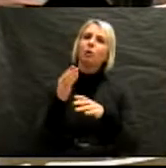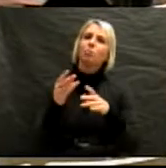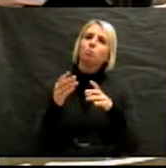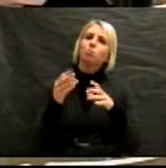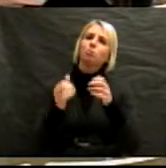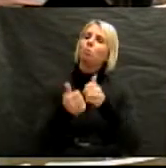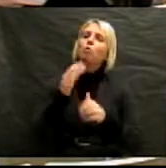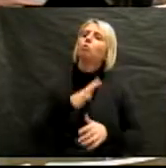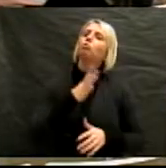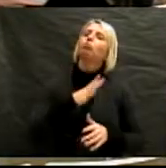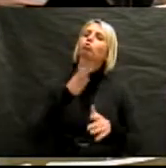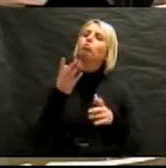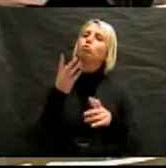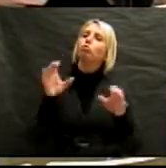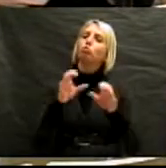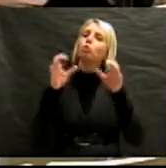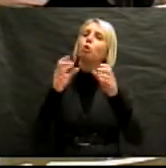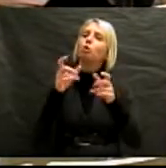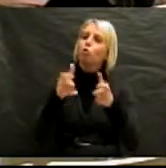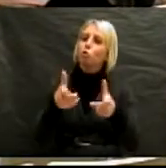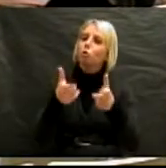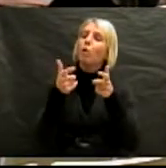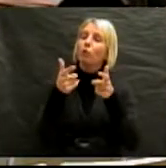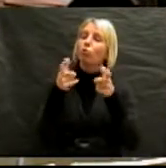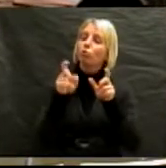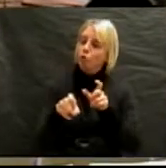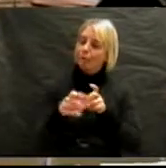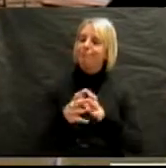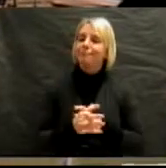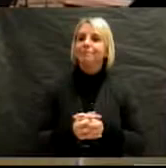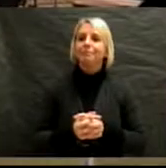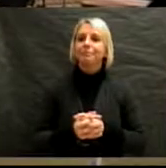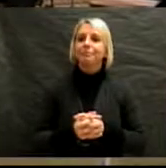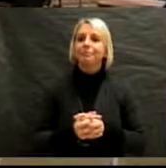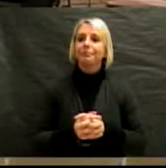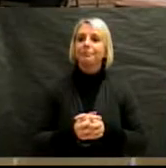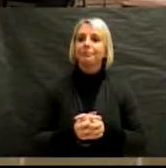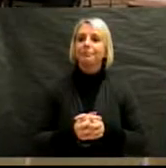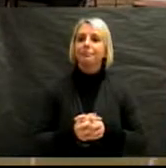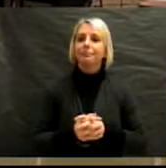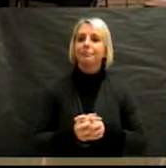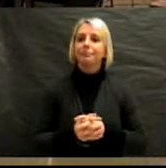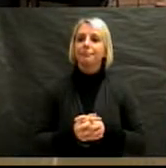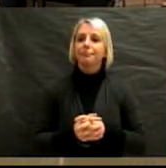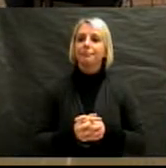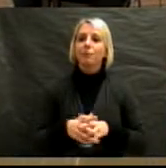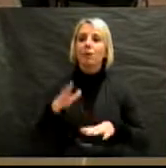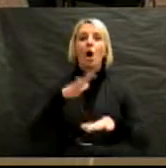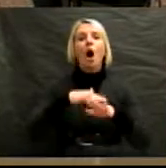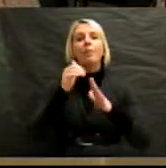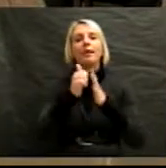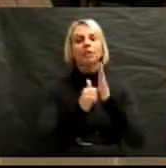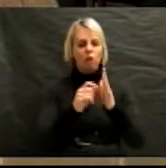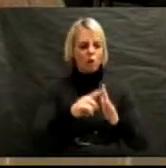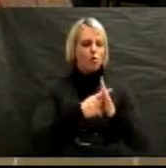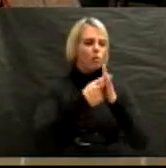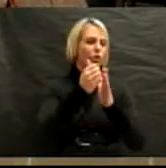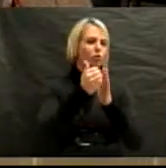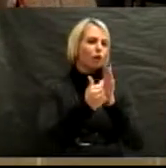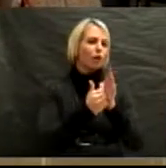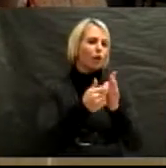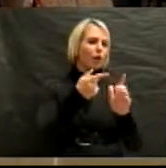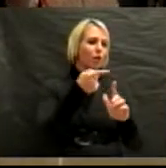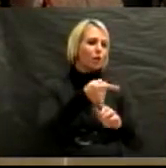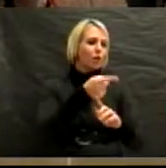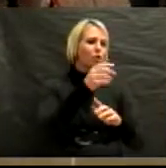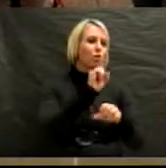We have on the agenda, the original agenda, there's a work session after this, but we actually don't have any items